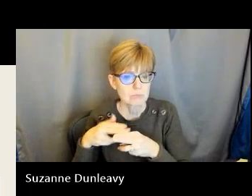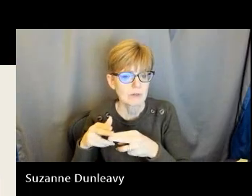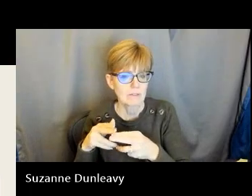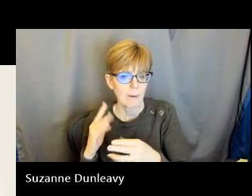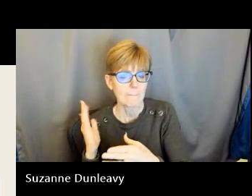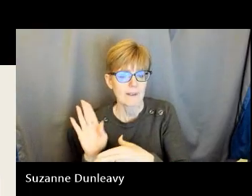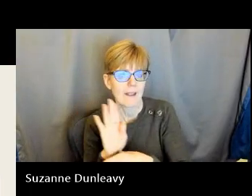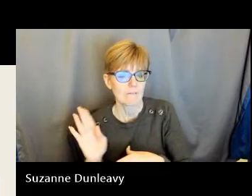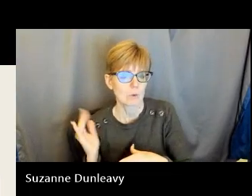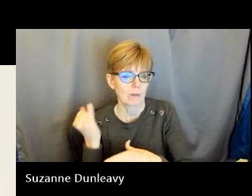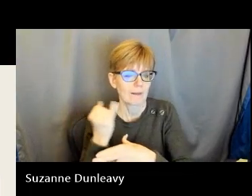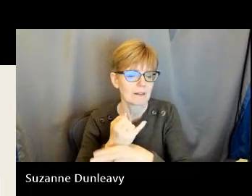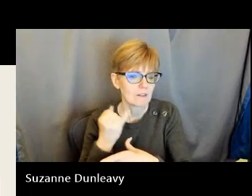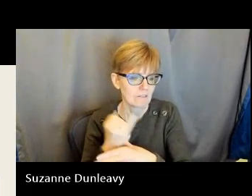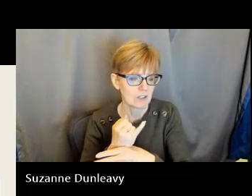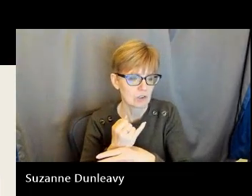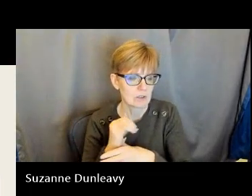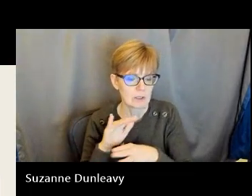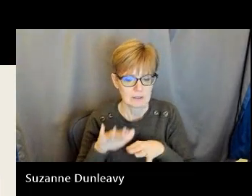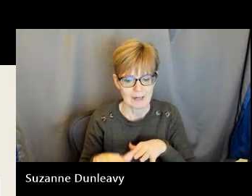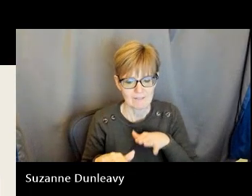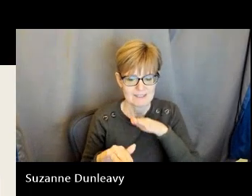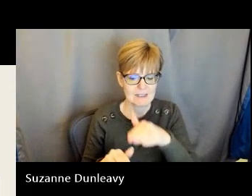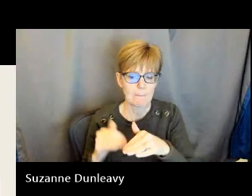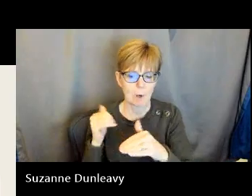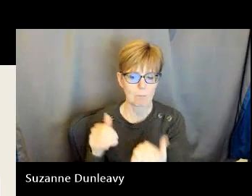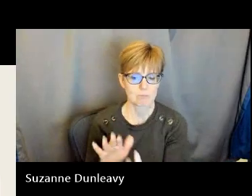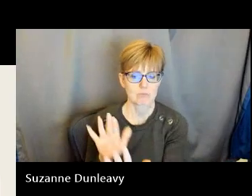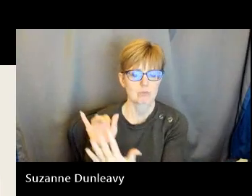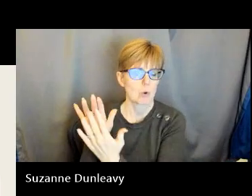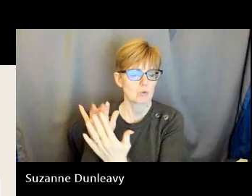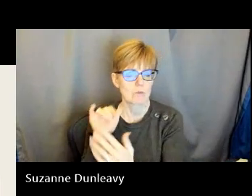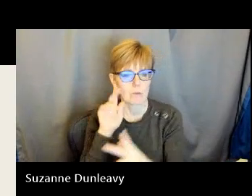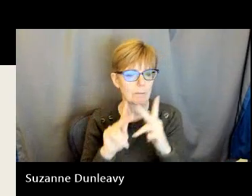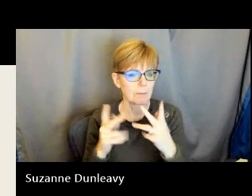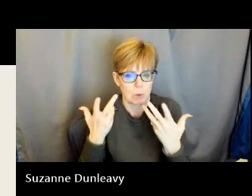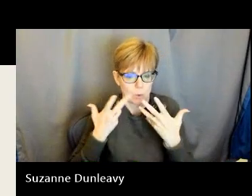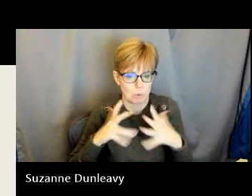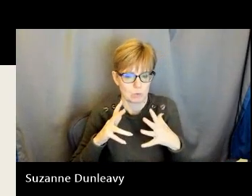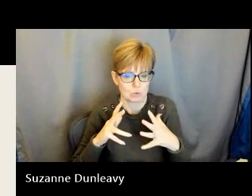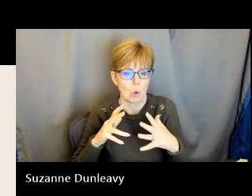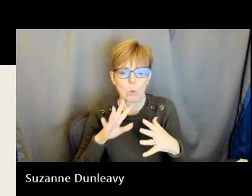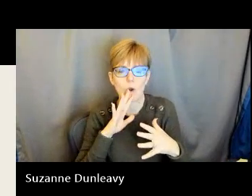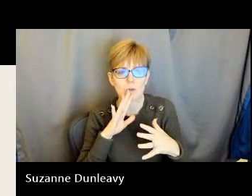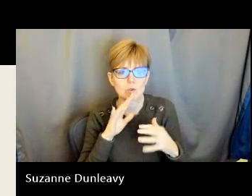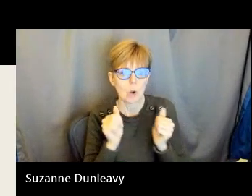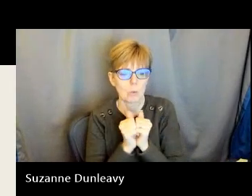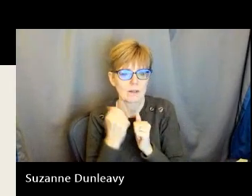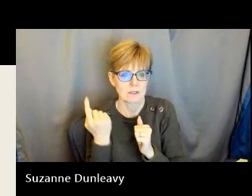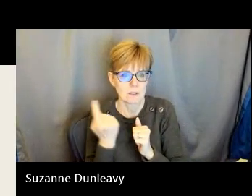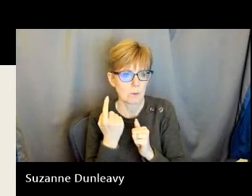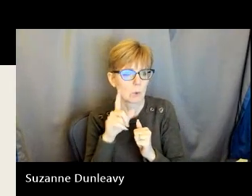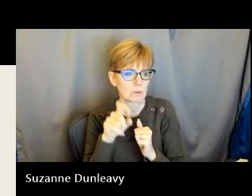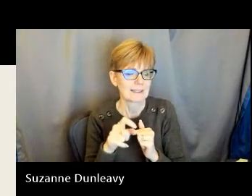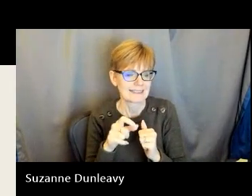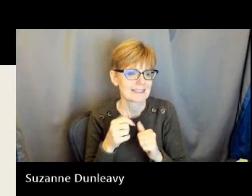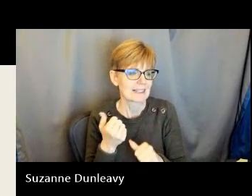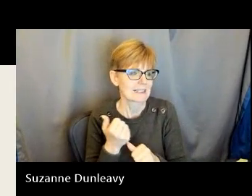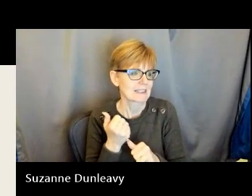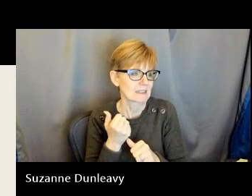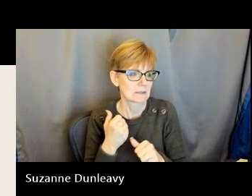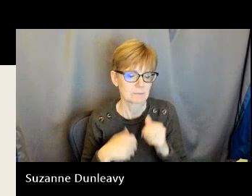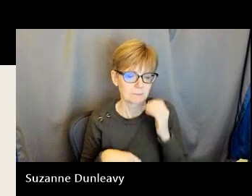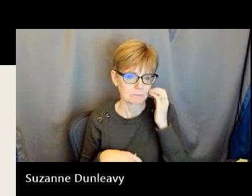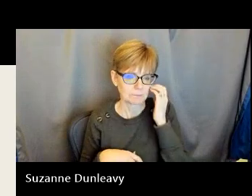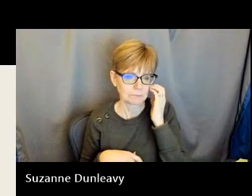of depression, creating sort of a stepped approach for folks who don't want to talk to someone but need assistance. I have another large